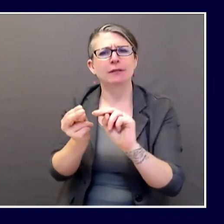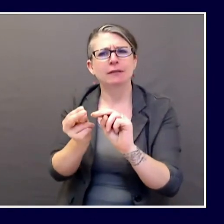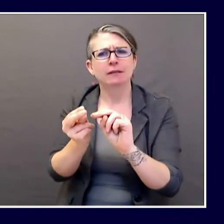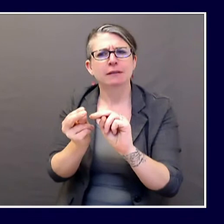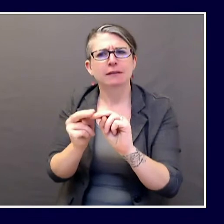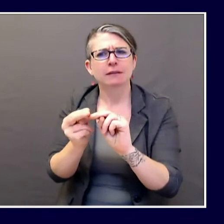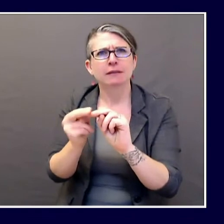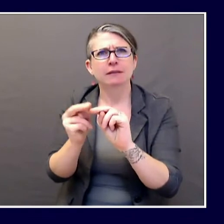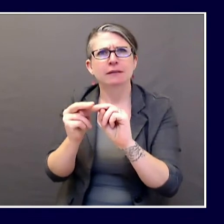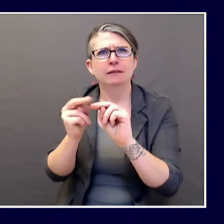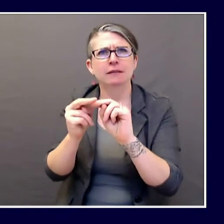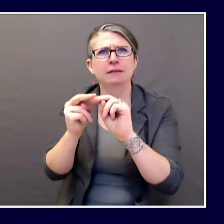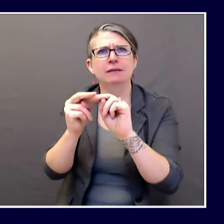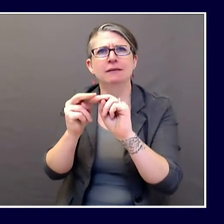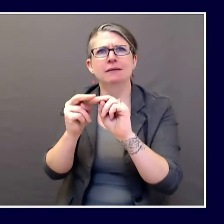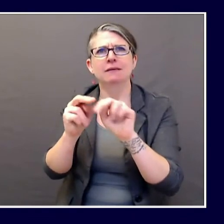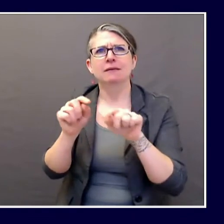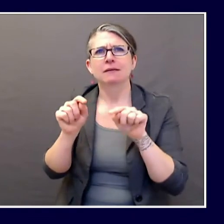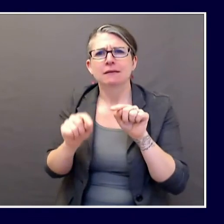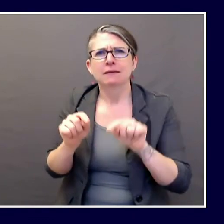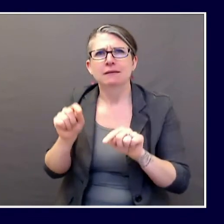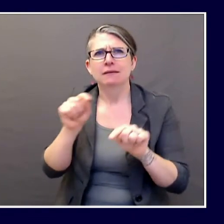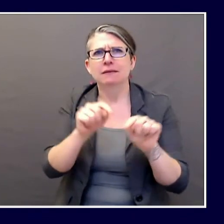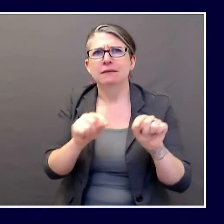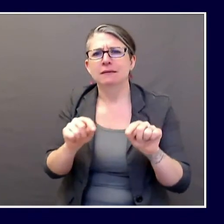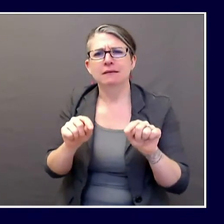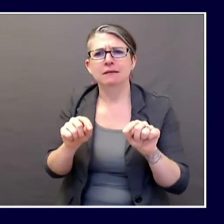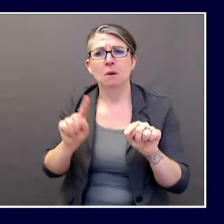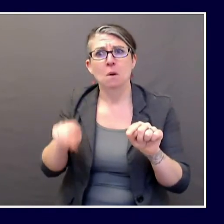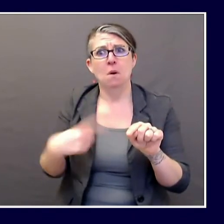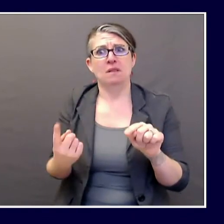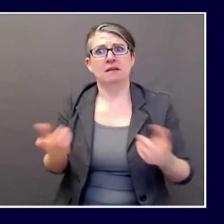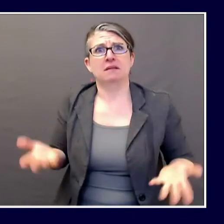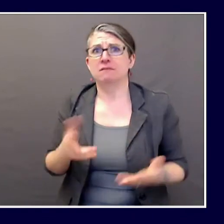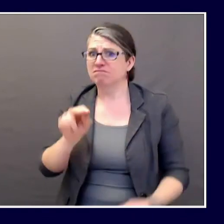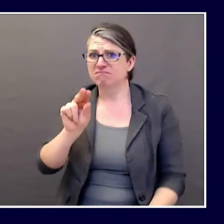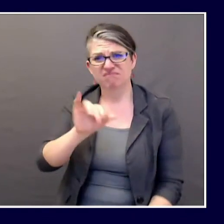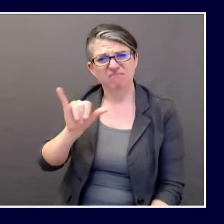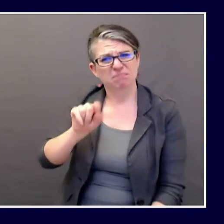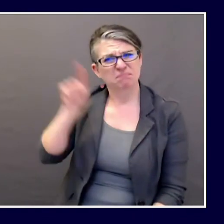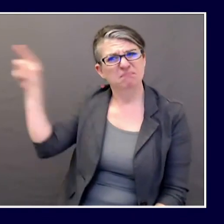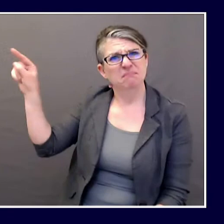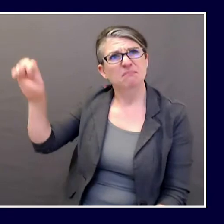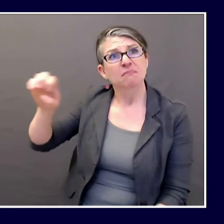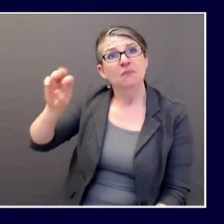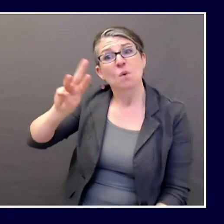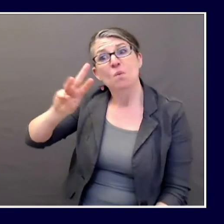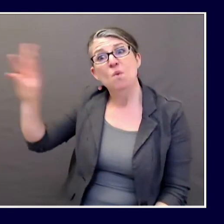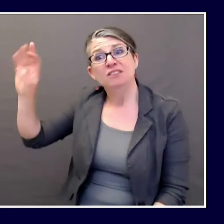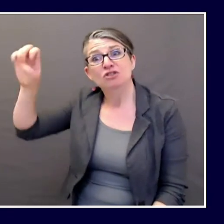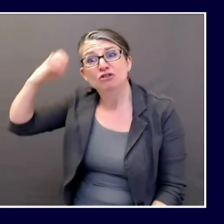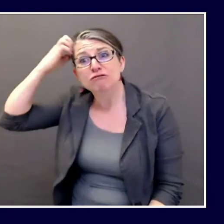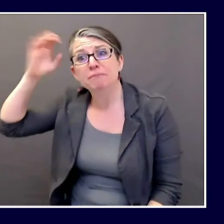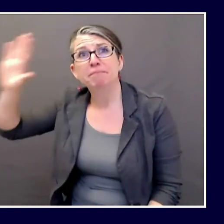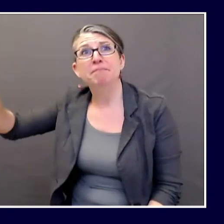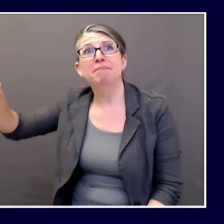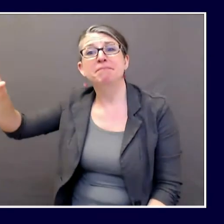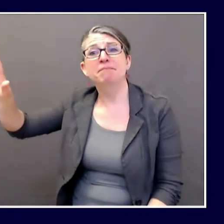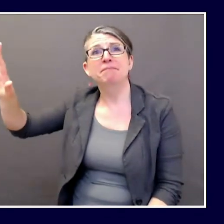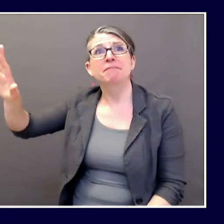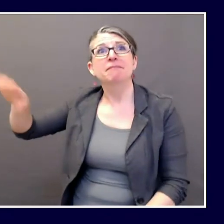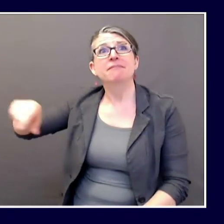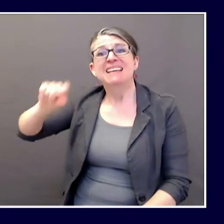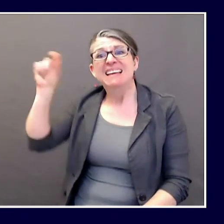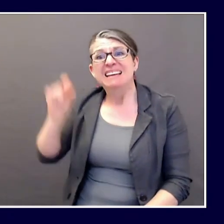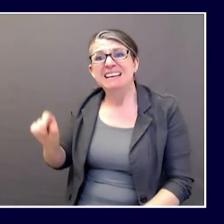is reimposing closures. South America, other parts of the world are starting to see an uptick in their numbers of